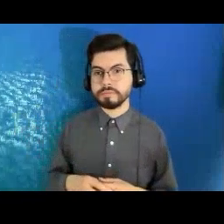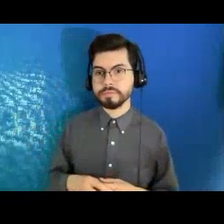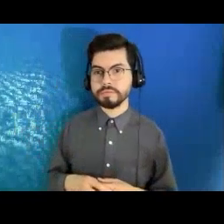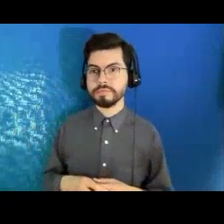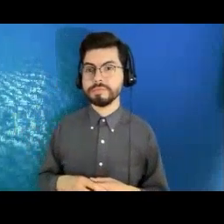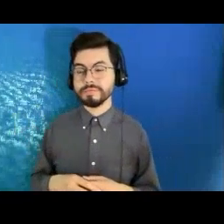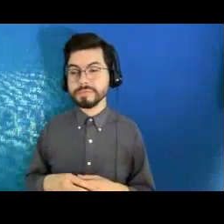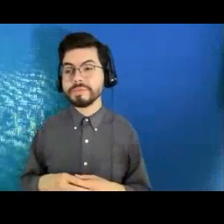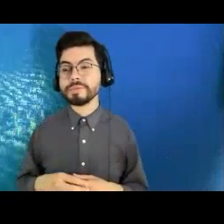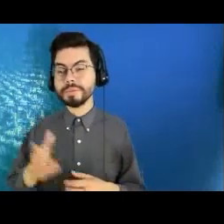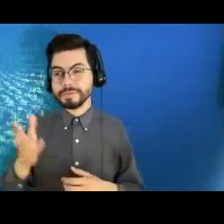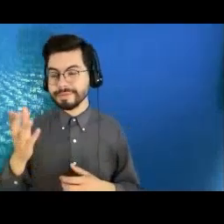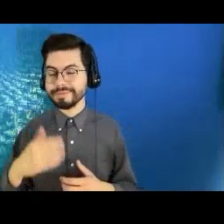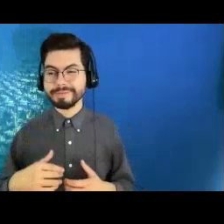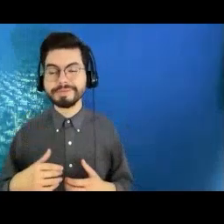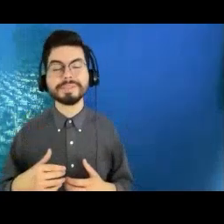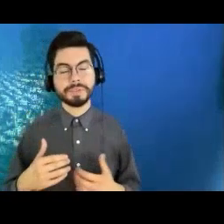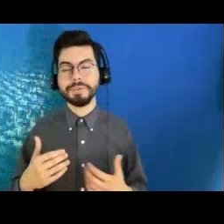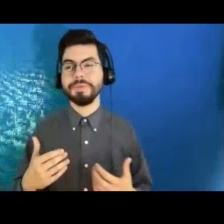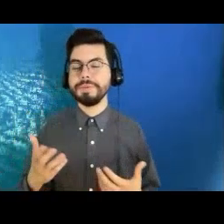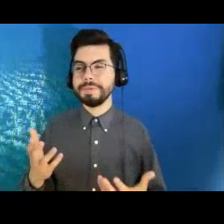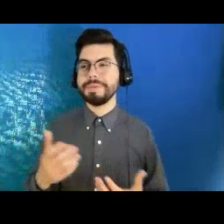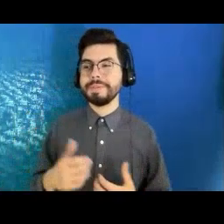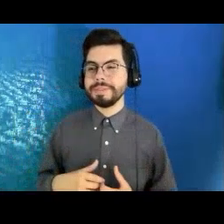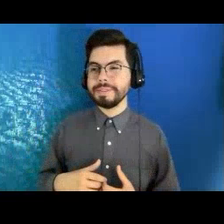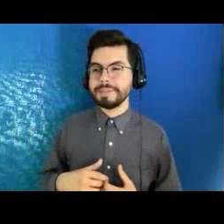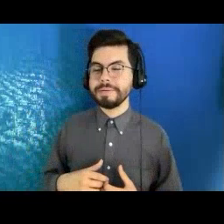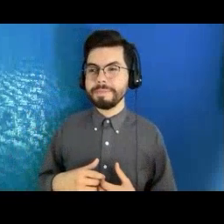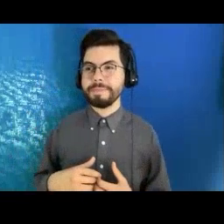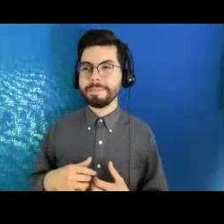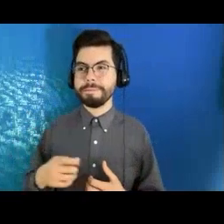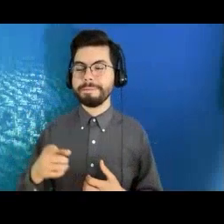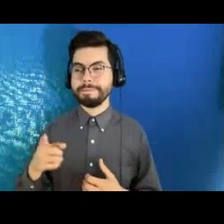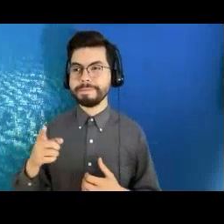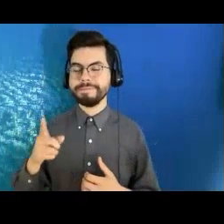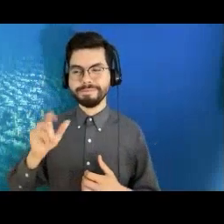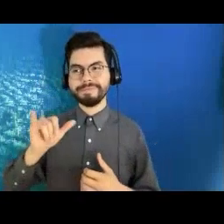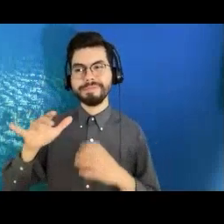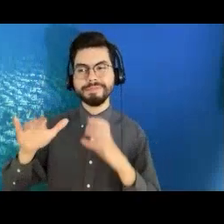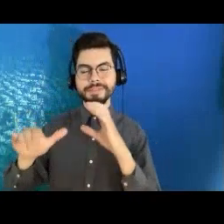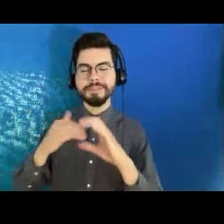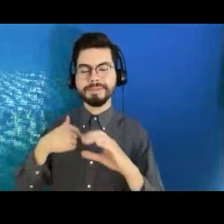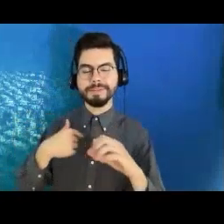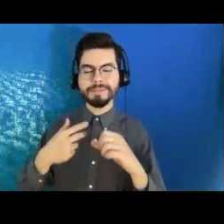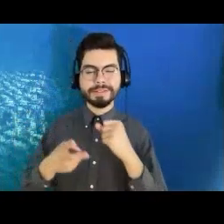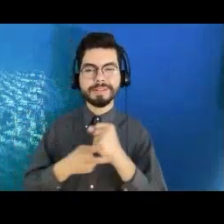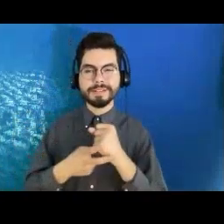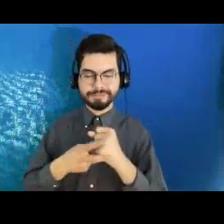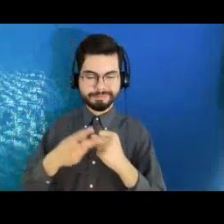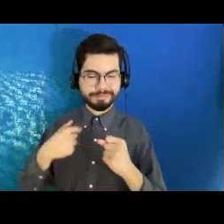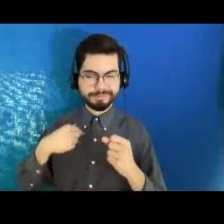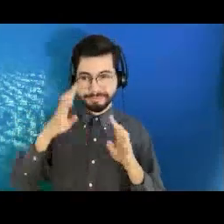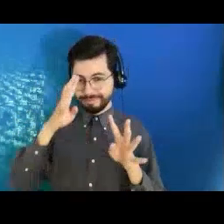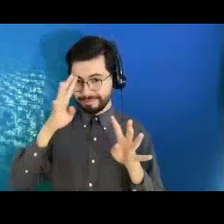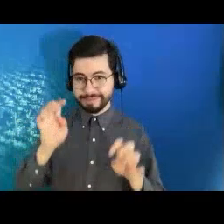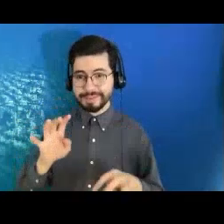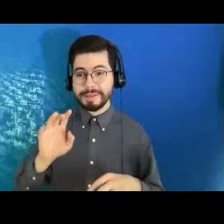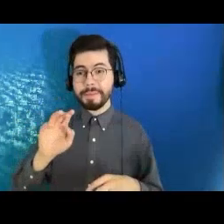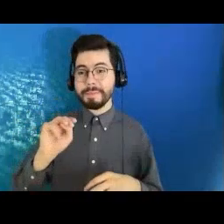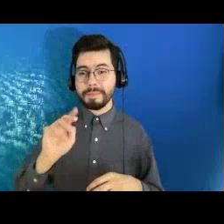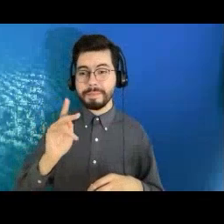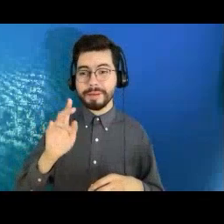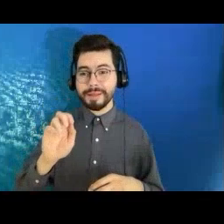Oh, shoot. I can, so I have that saved in an email because I don't know, but Mike Canetta knows and he